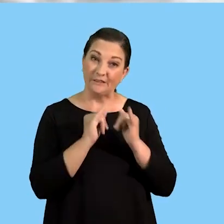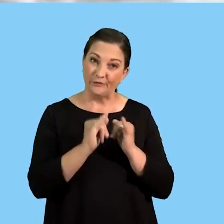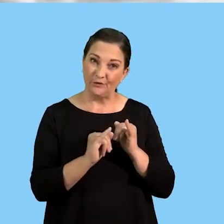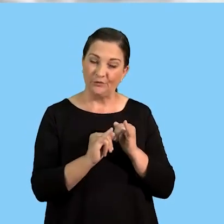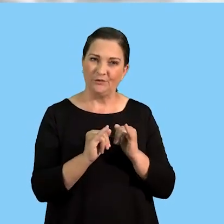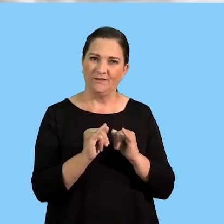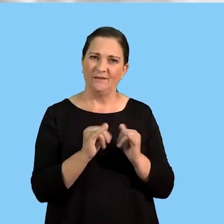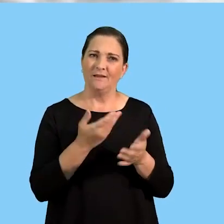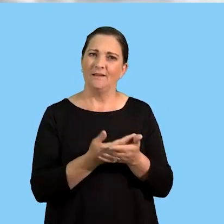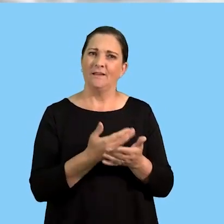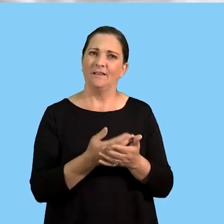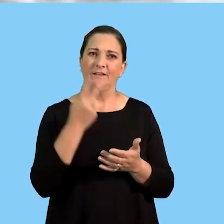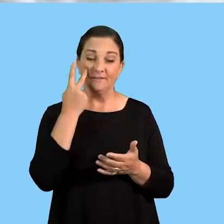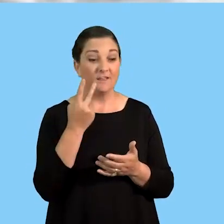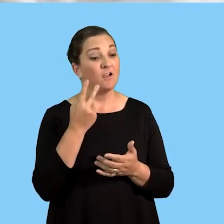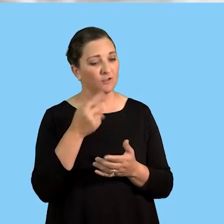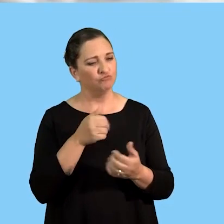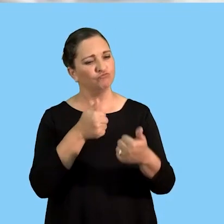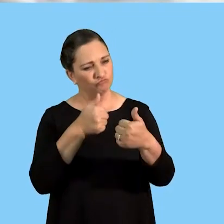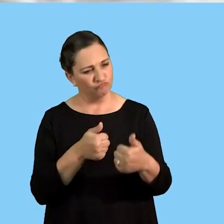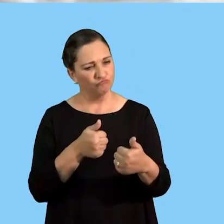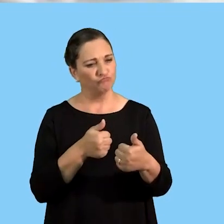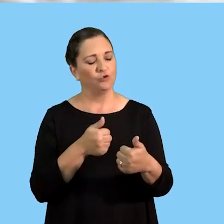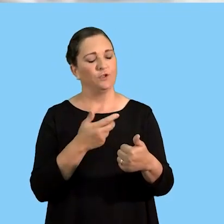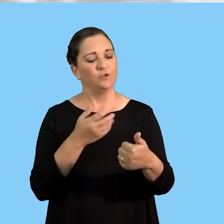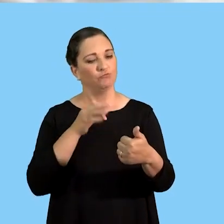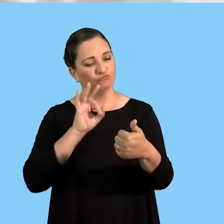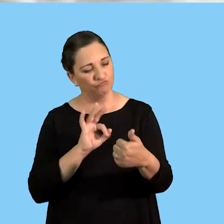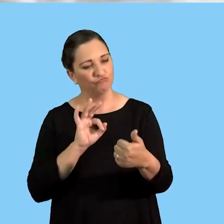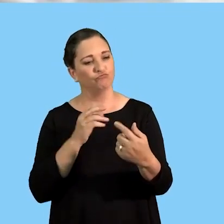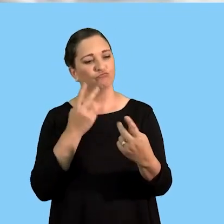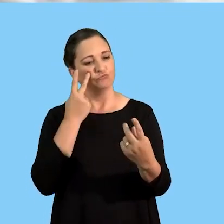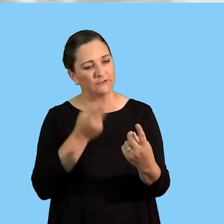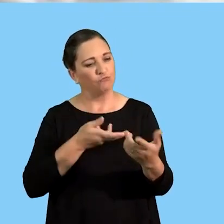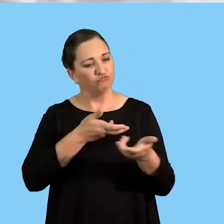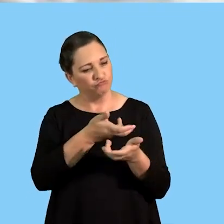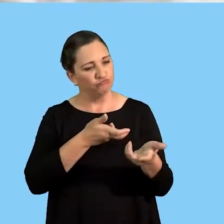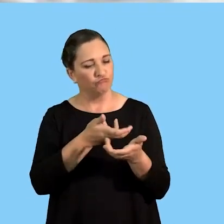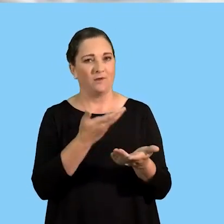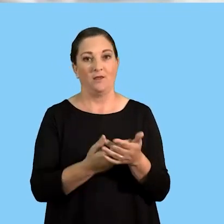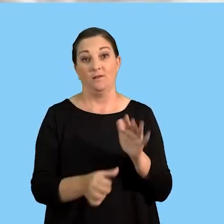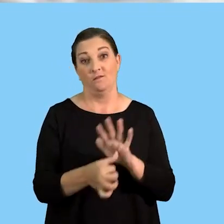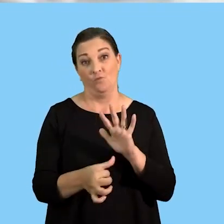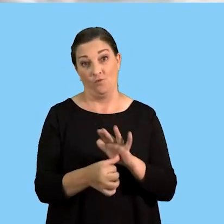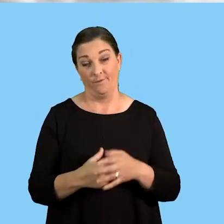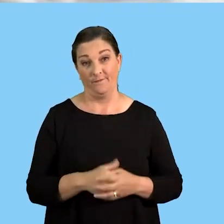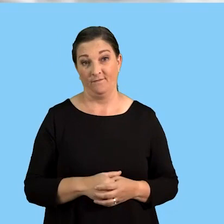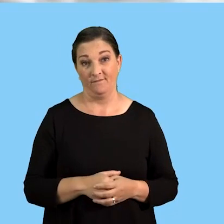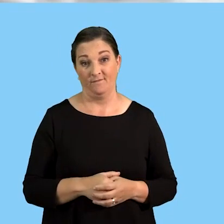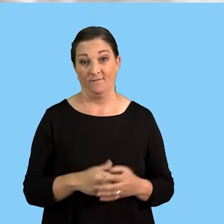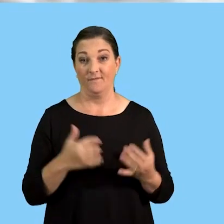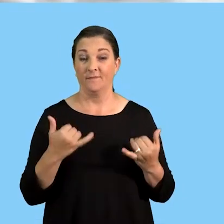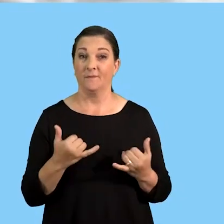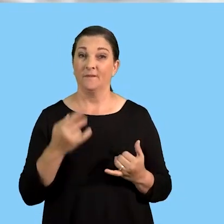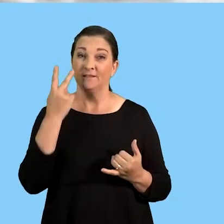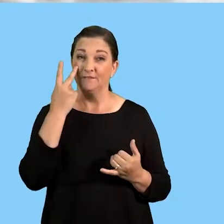to have interviews where you can meet the person face to face and be able to interact with them. Now